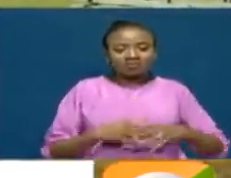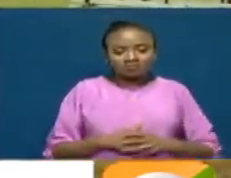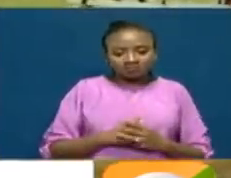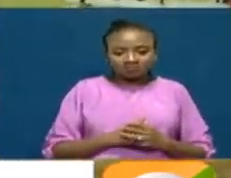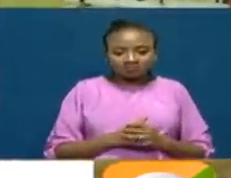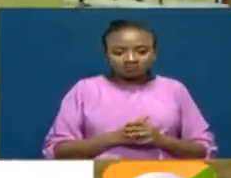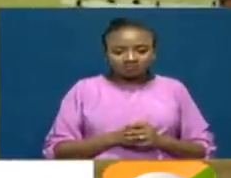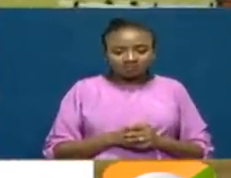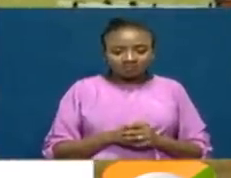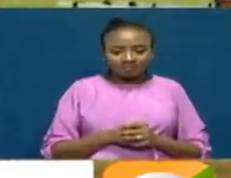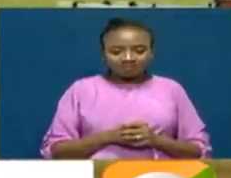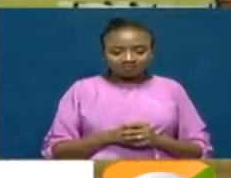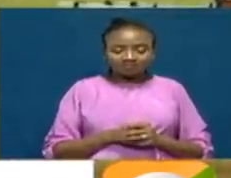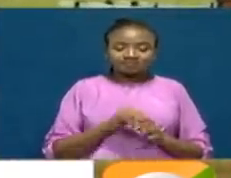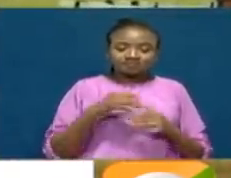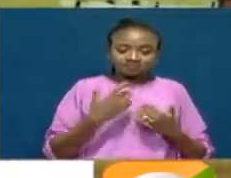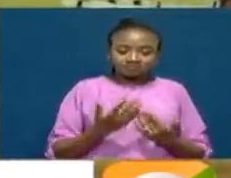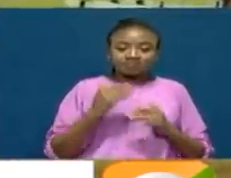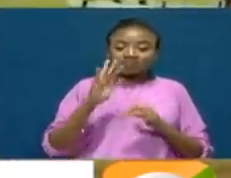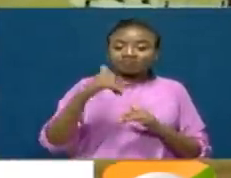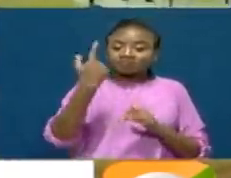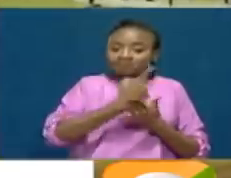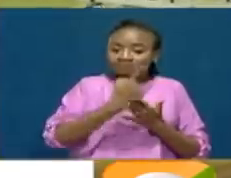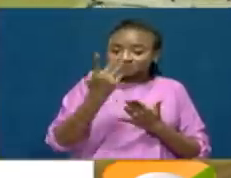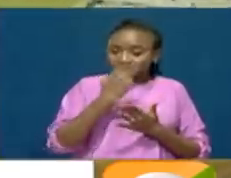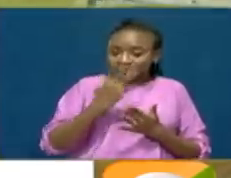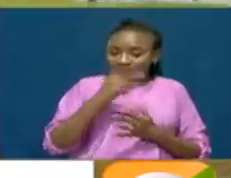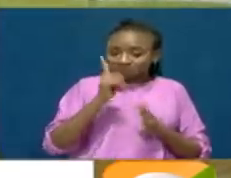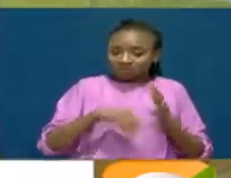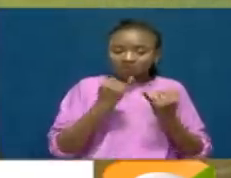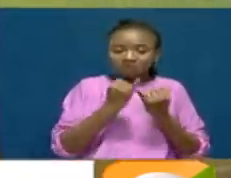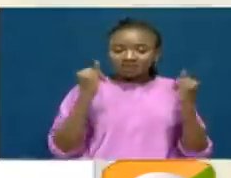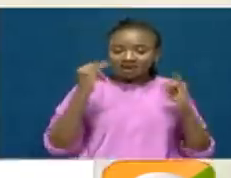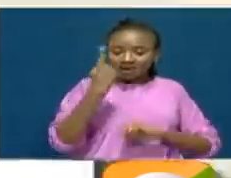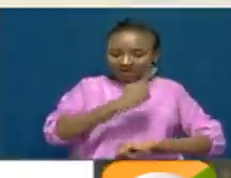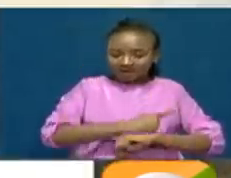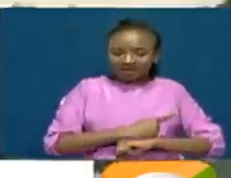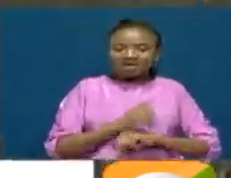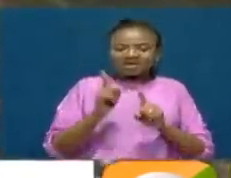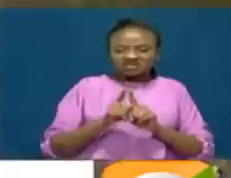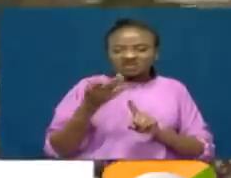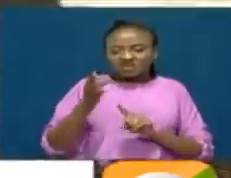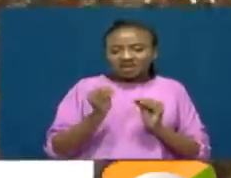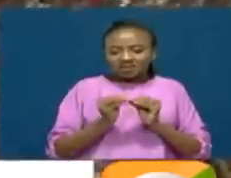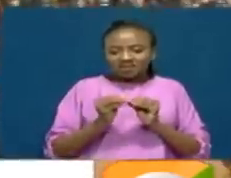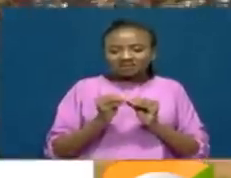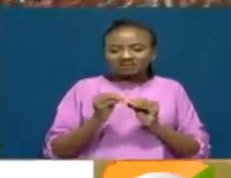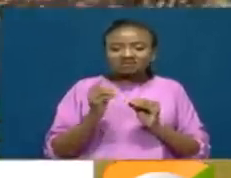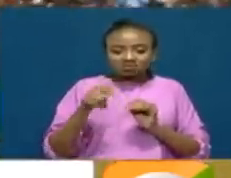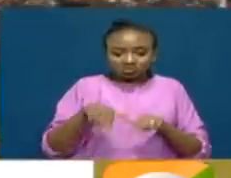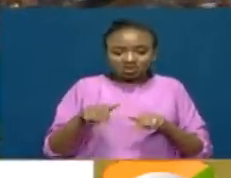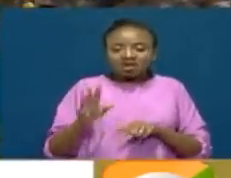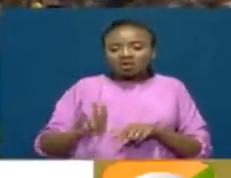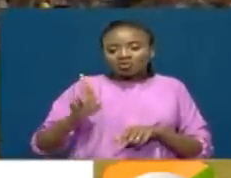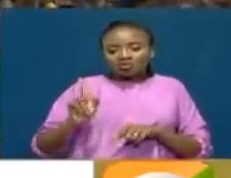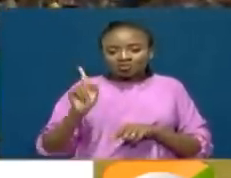The event that came ahead of next week's Madaraka Day was attended by President Uhuru Kenyatta and Ethiopian Prime Minister Abiy Ahmed.